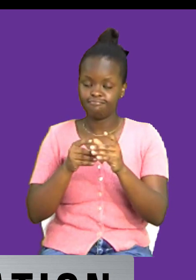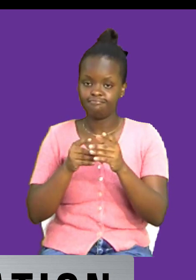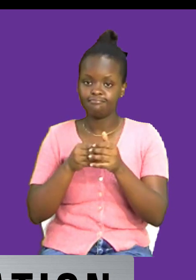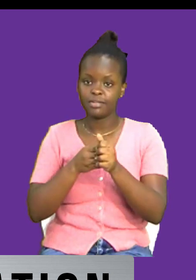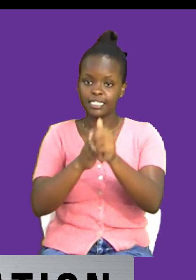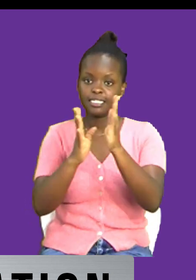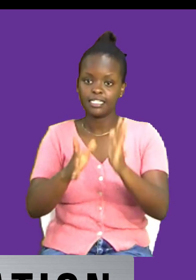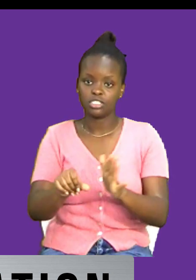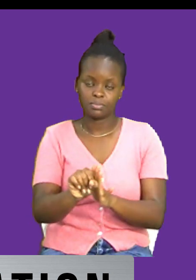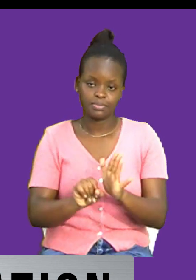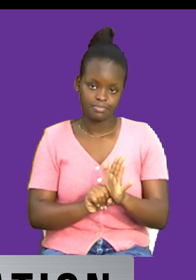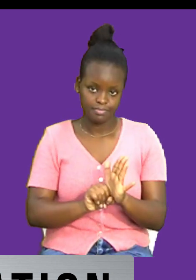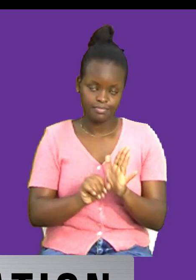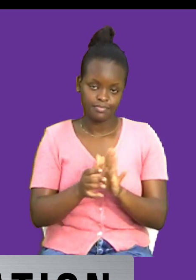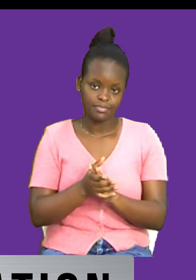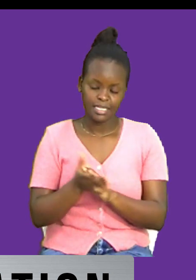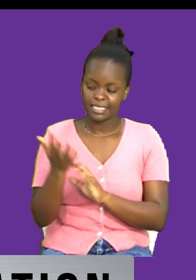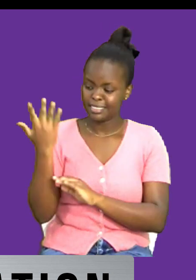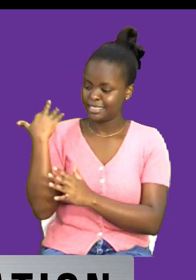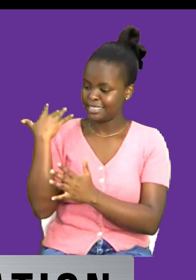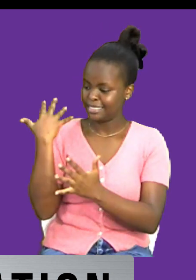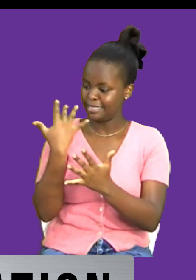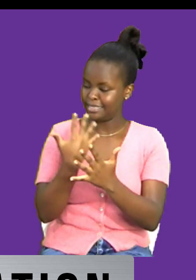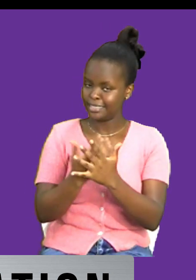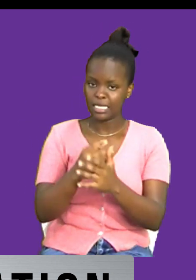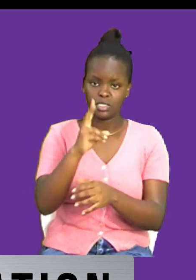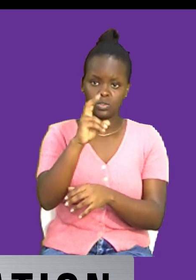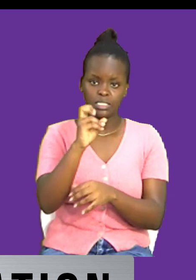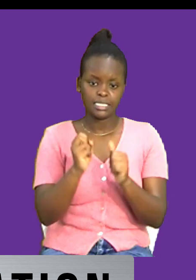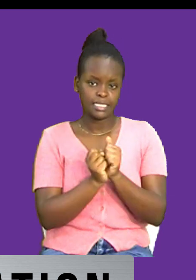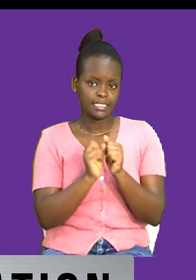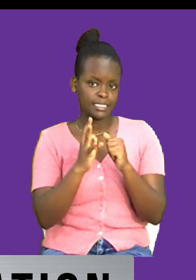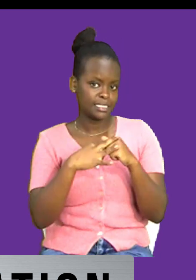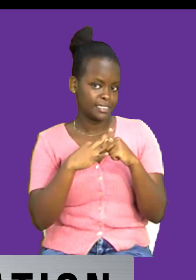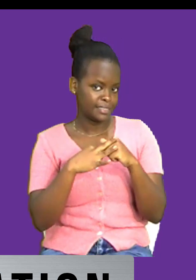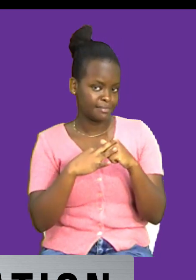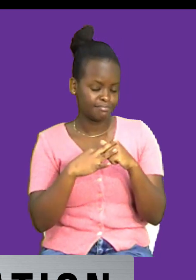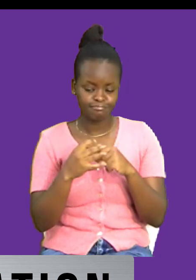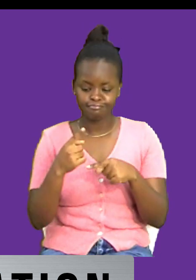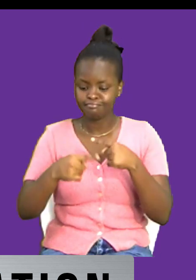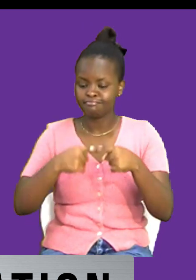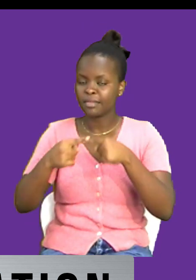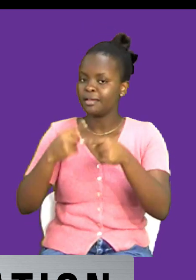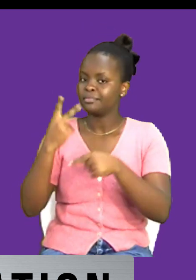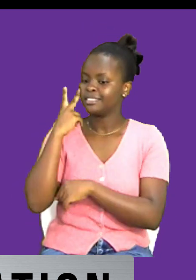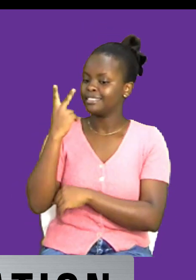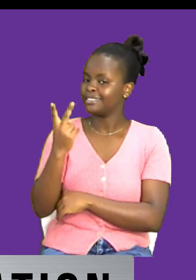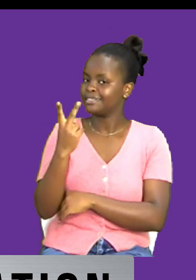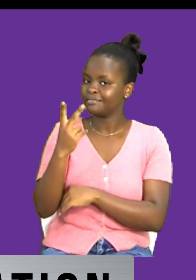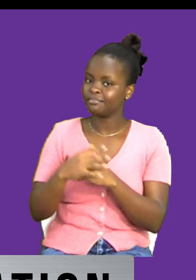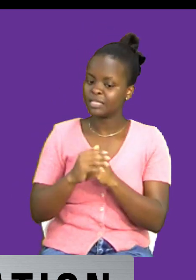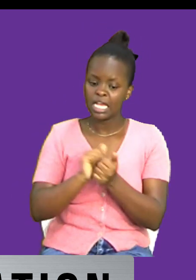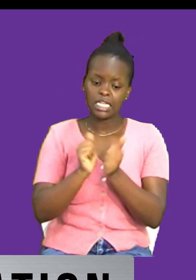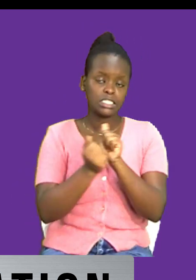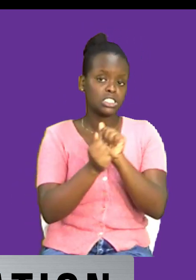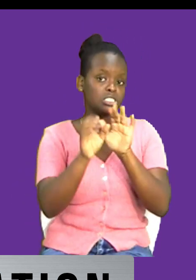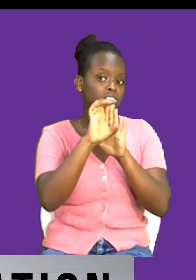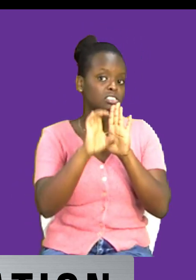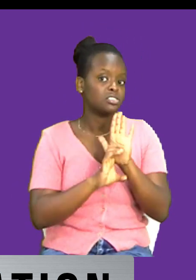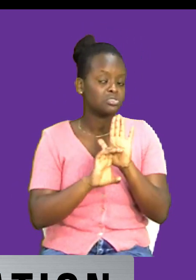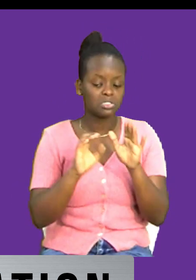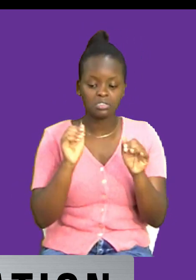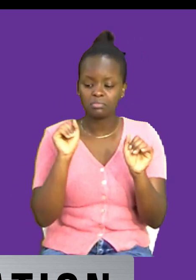Kenya has invited Kenyans since 2018. We could see these things are coming to that. But you'll agree, even that referendum is not possible without the courts,